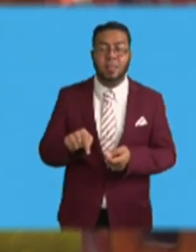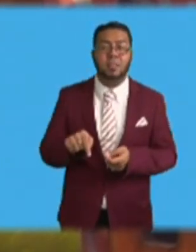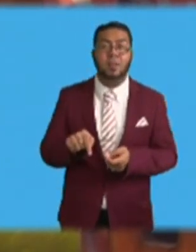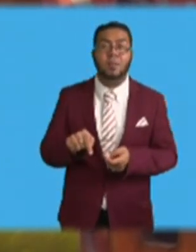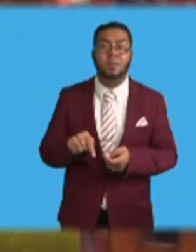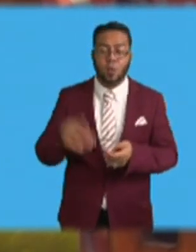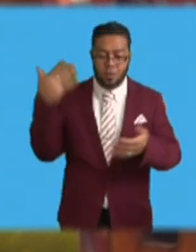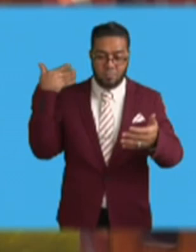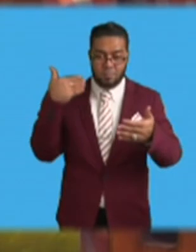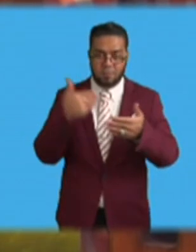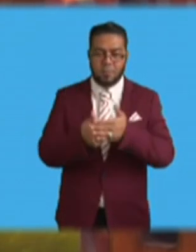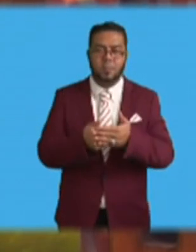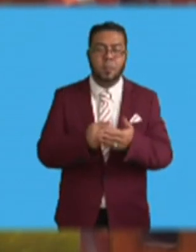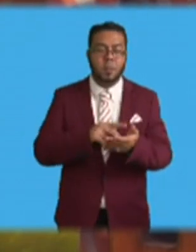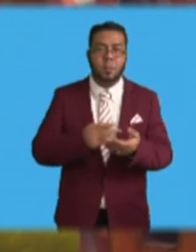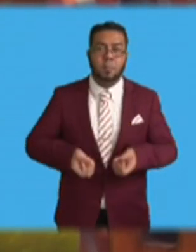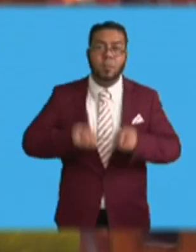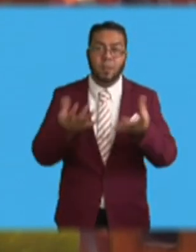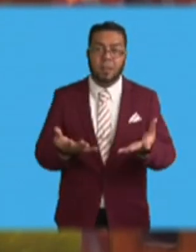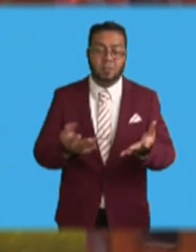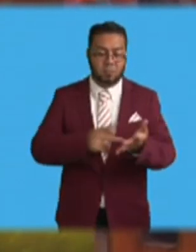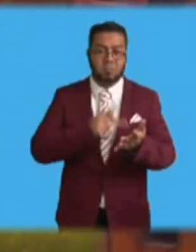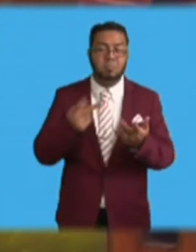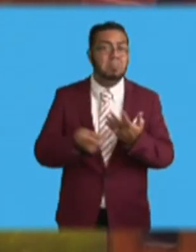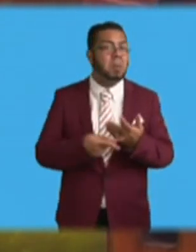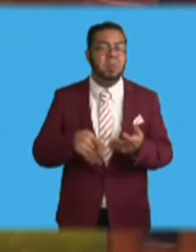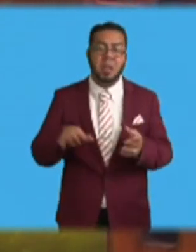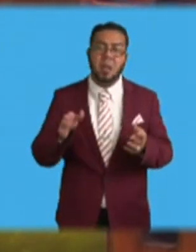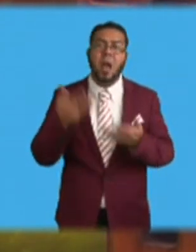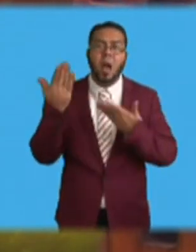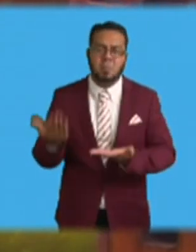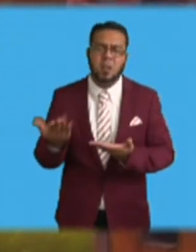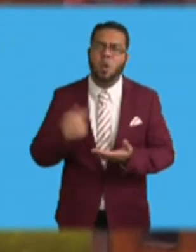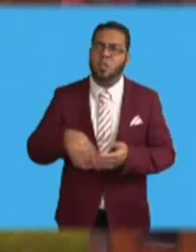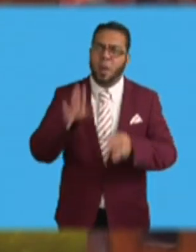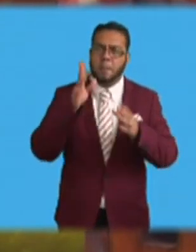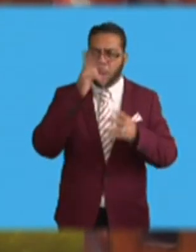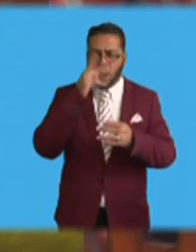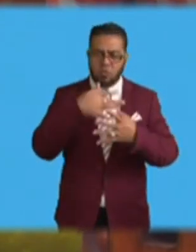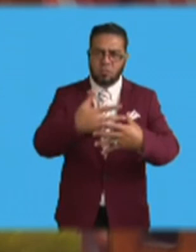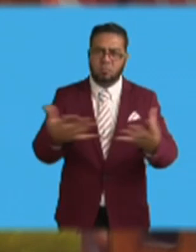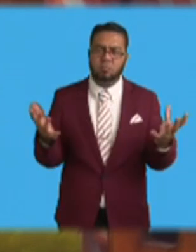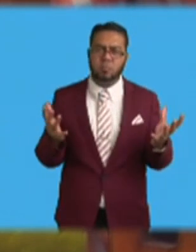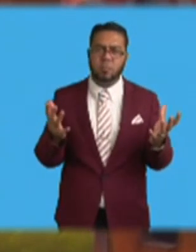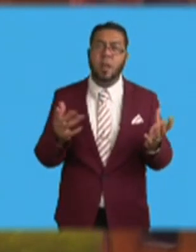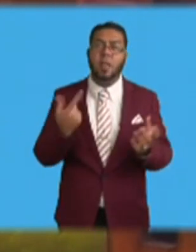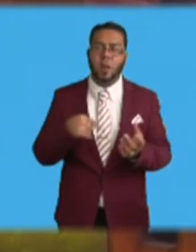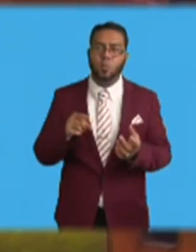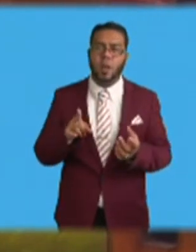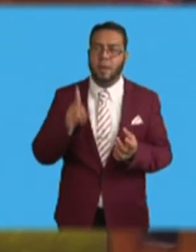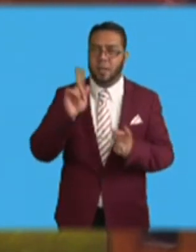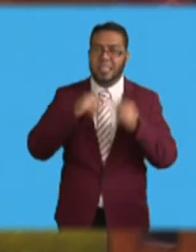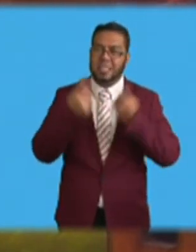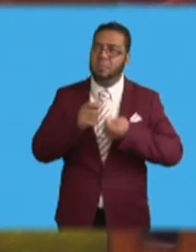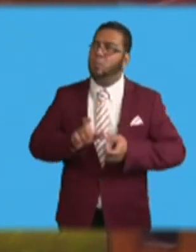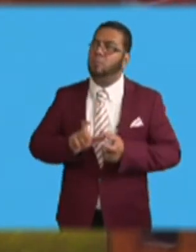the duration of the campaign or particularly depending on the population density. And of course we'll have mobile immunization posts